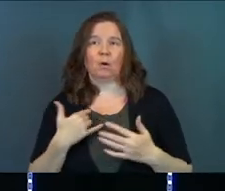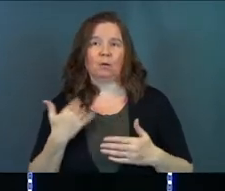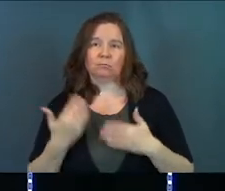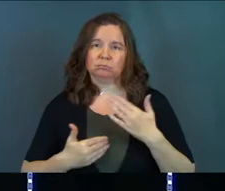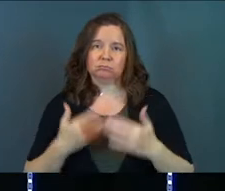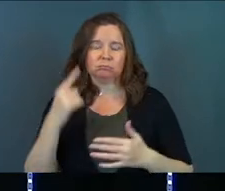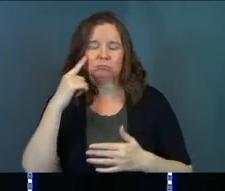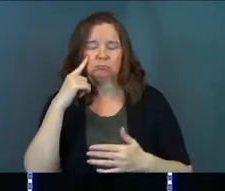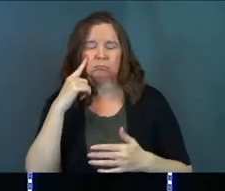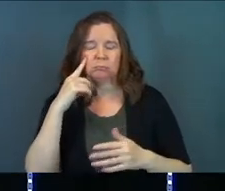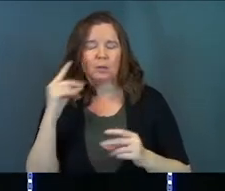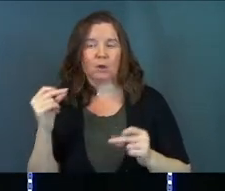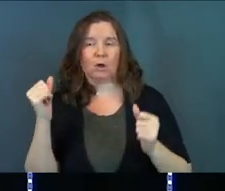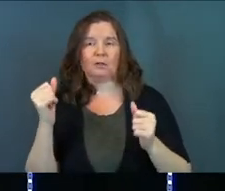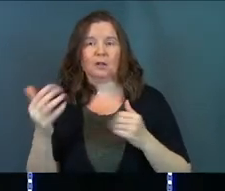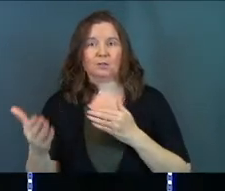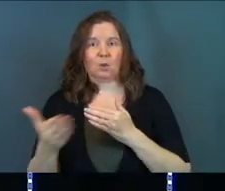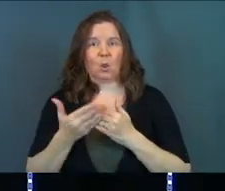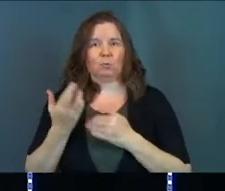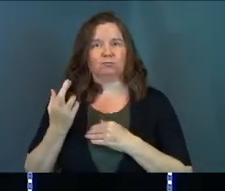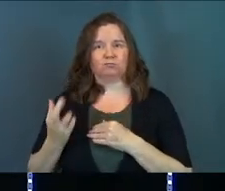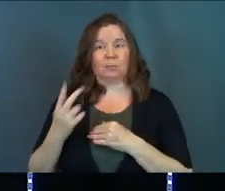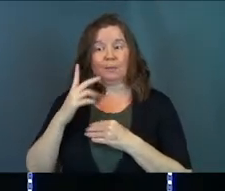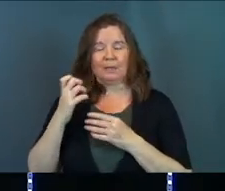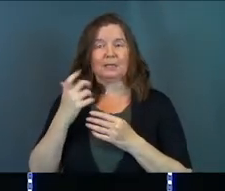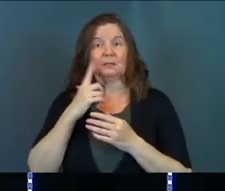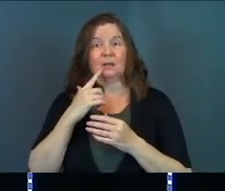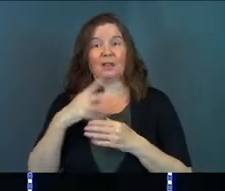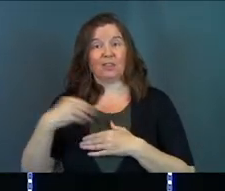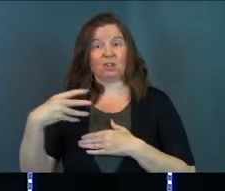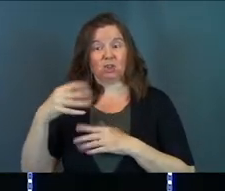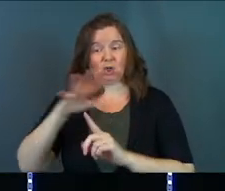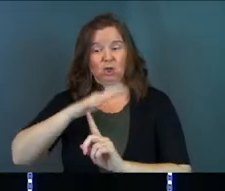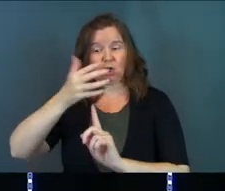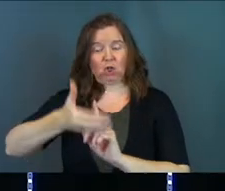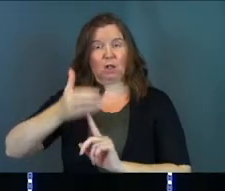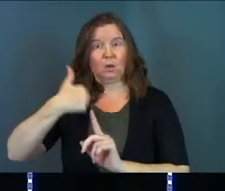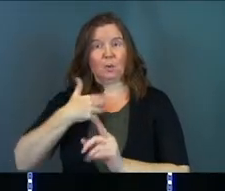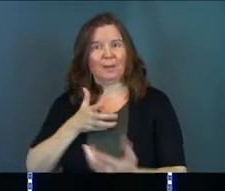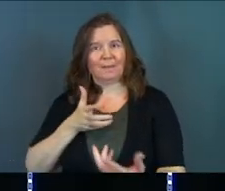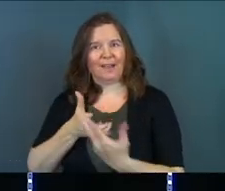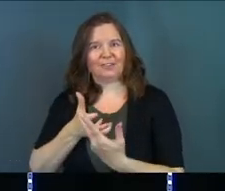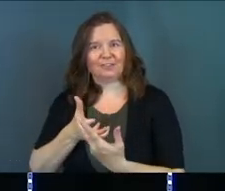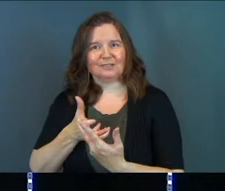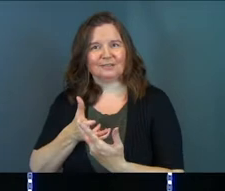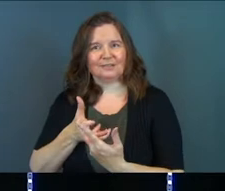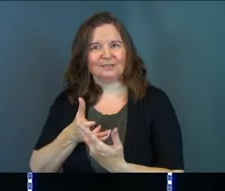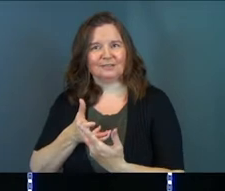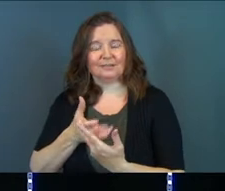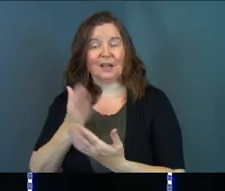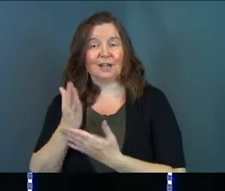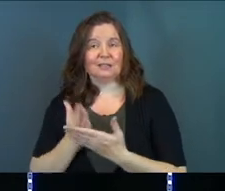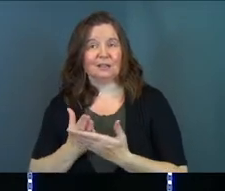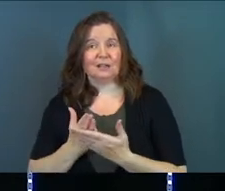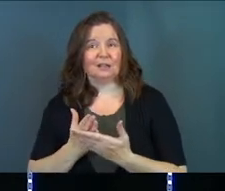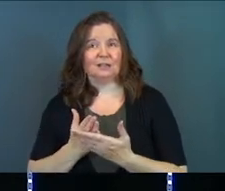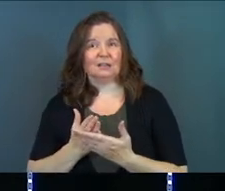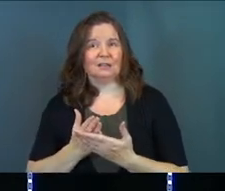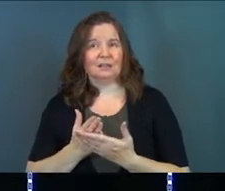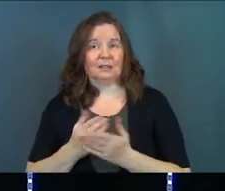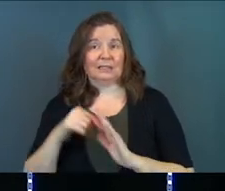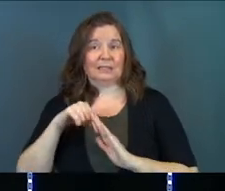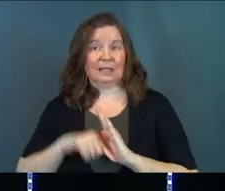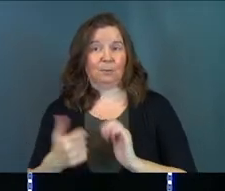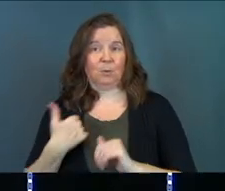brains. And all of a sudden, there's a closeness there because the external, we match. And some of it